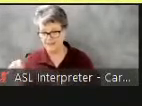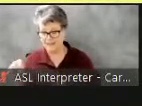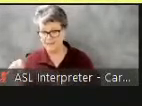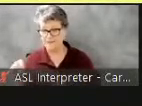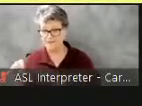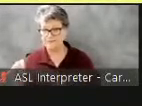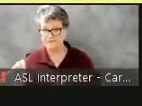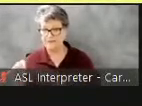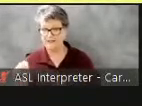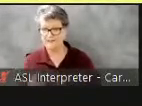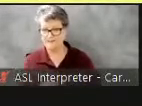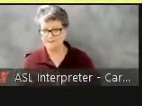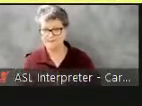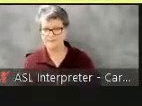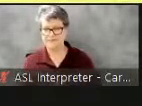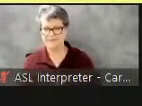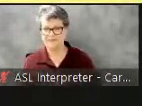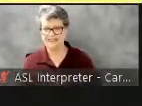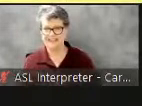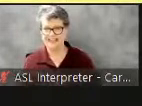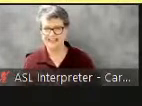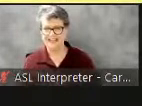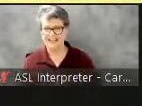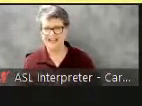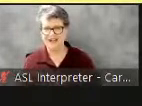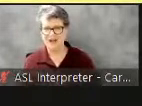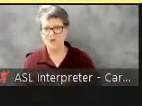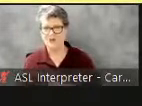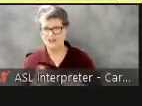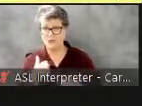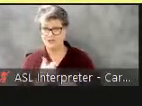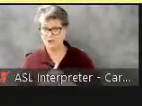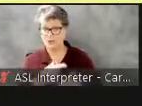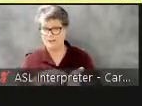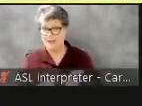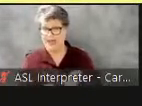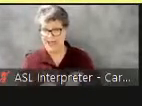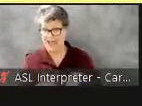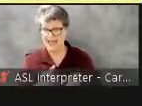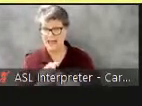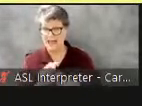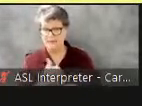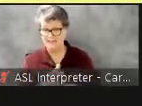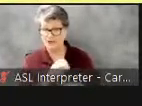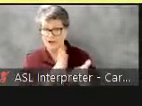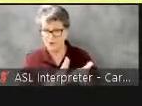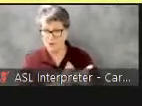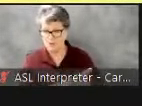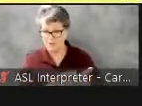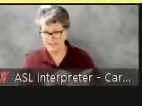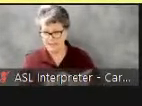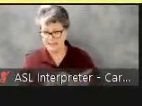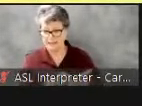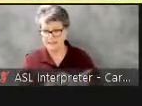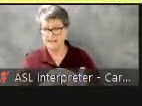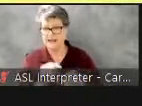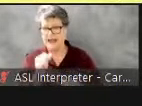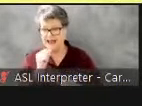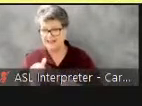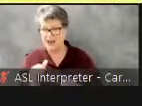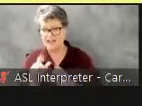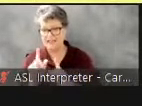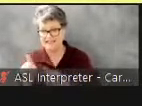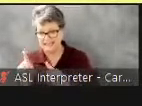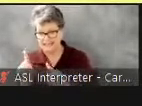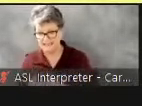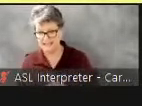I'll translate that for sure, meaning that we pay based on enrollment and not attendance,